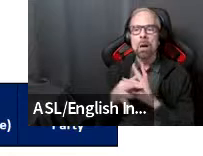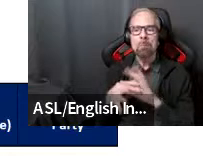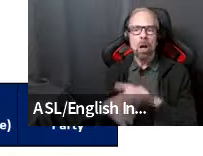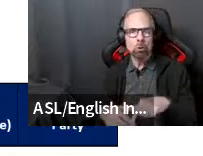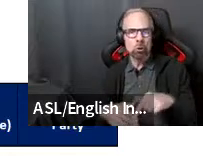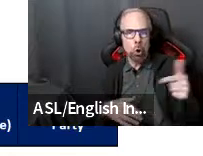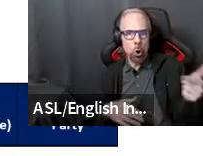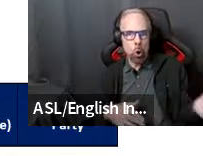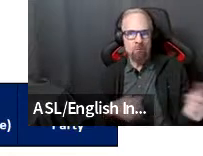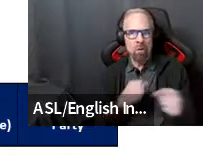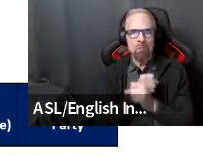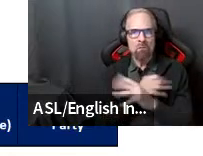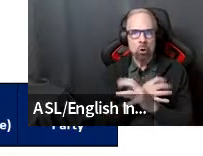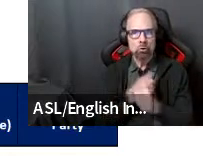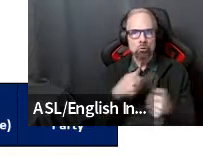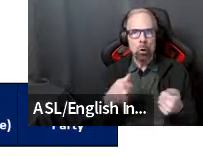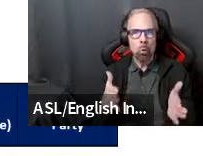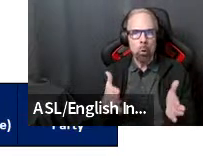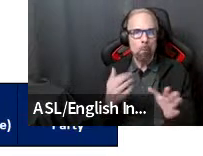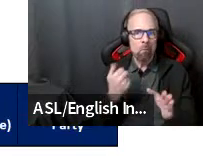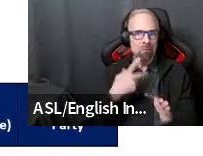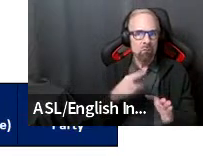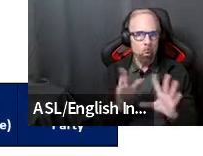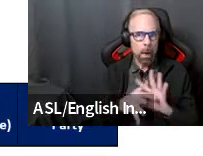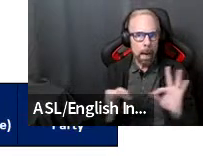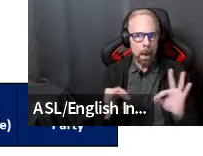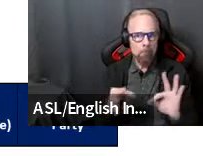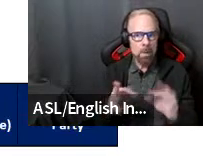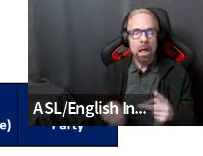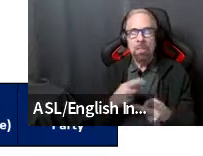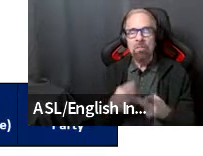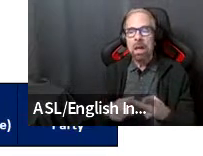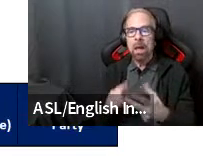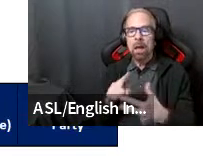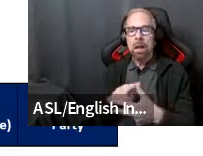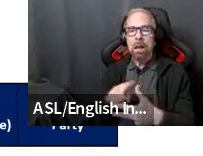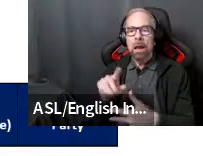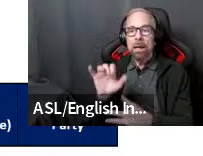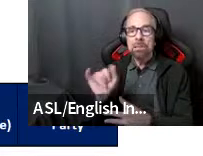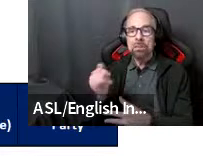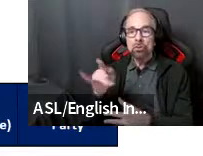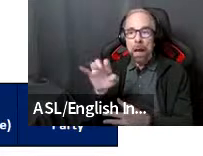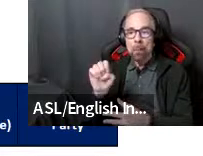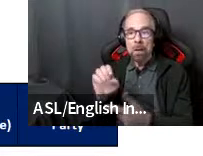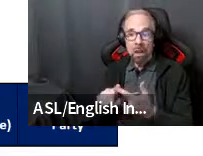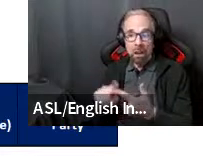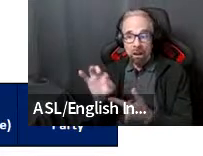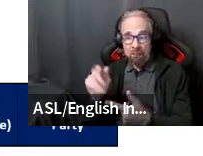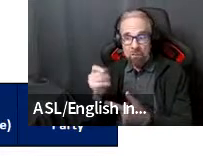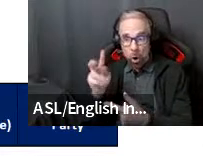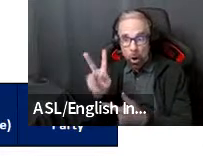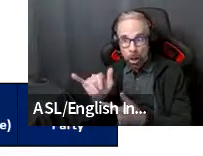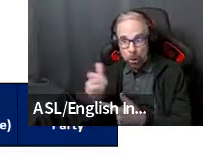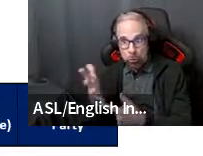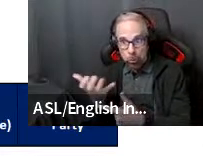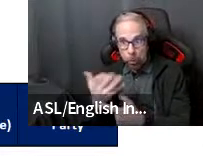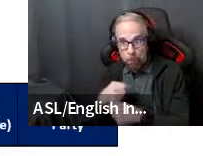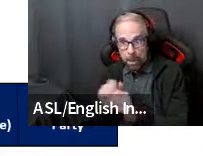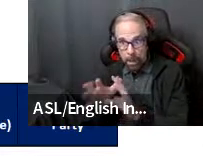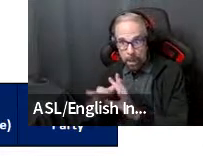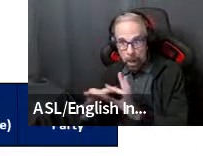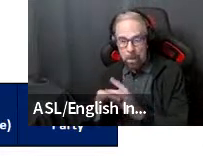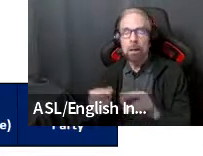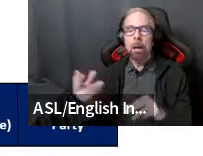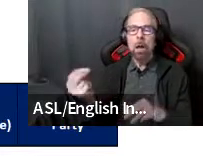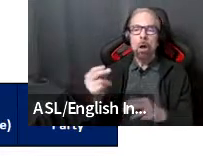so they've got an opportunity, and then we'll go to Jamie. Farley, did you still want to make a comment? No, I think Carly. Okay, great, and then we'll